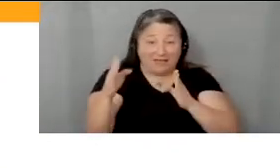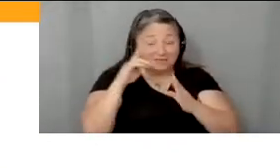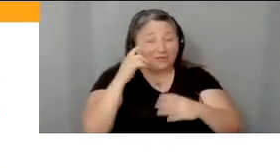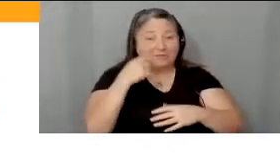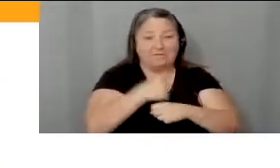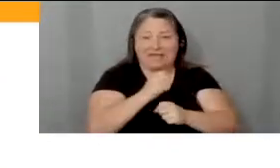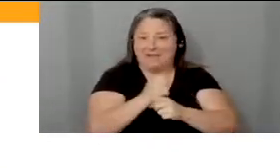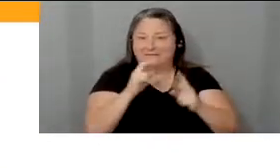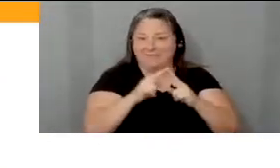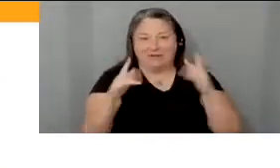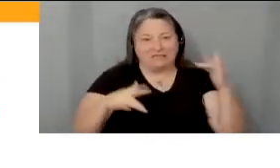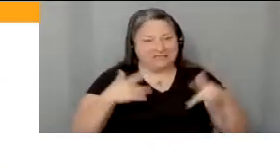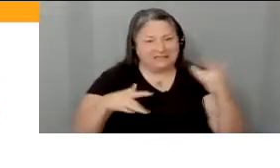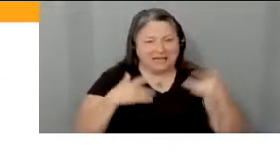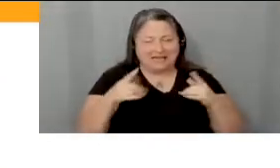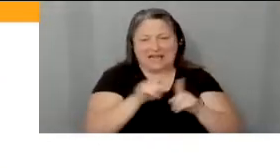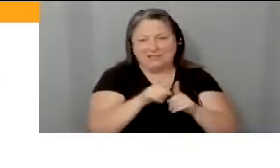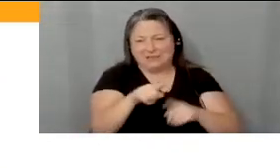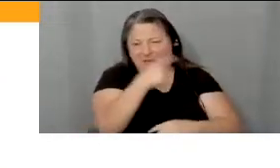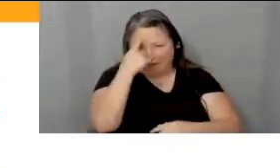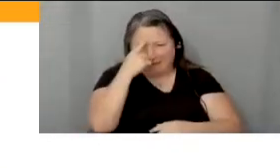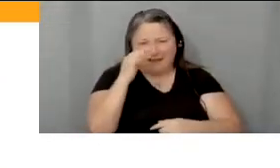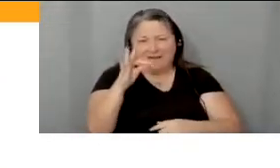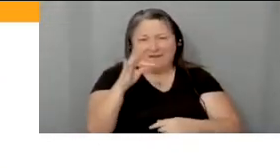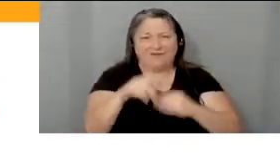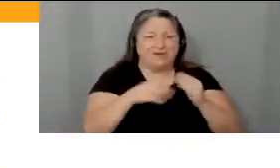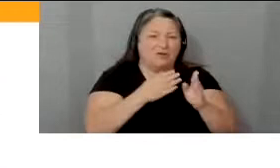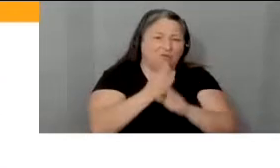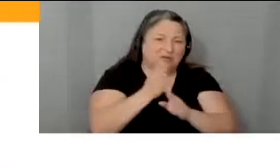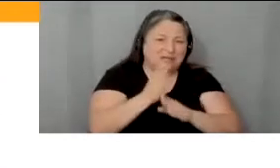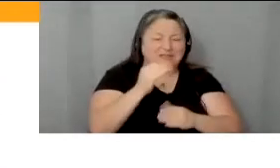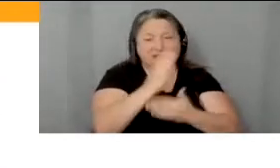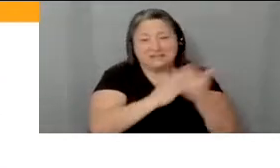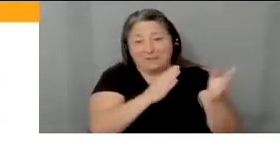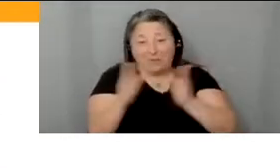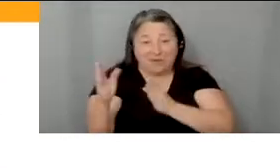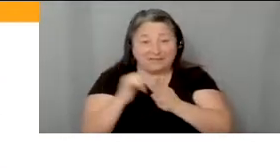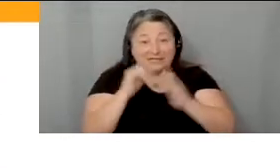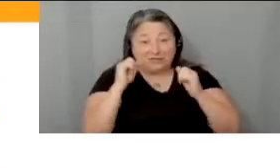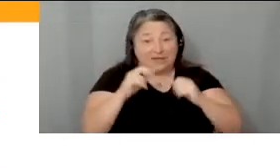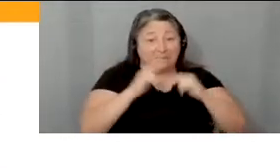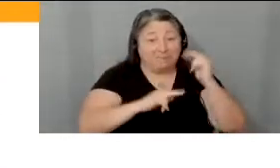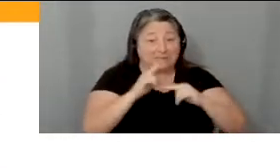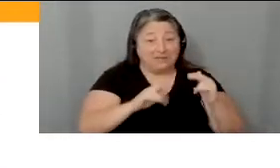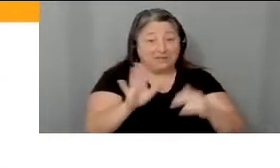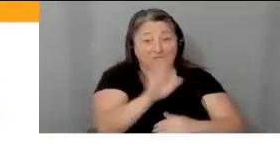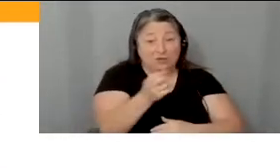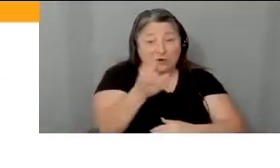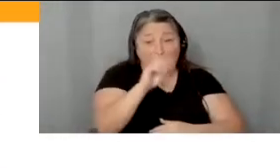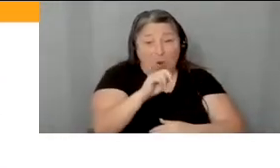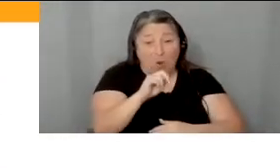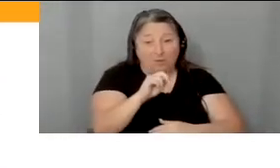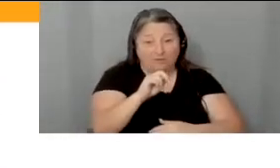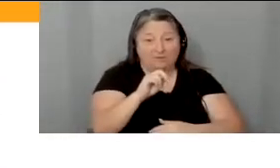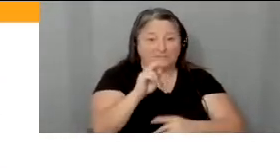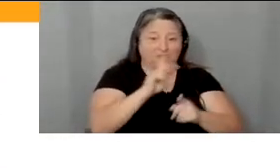exciting as you think of careers and you think of some of the ways in which you can build your own professional muscles. Next slide,